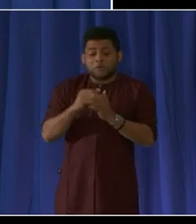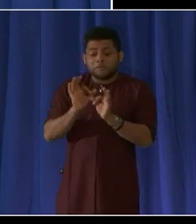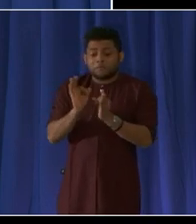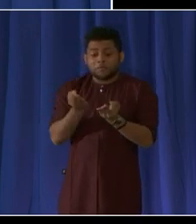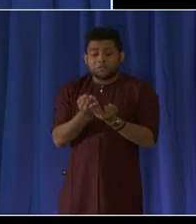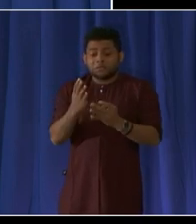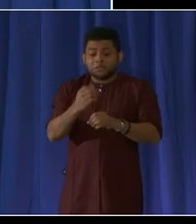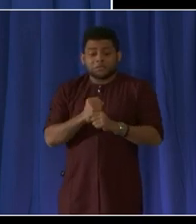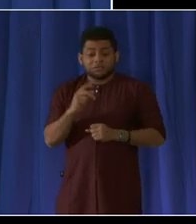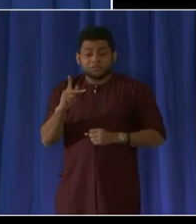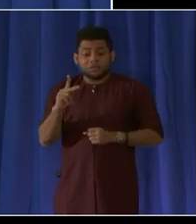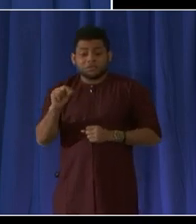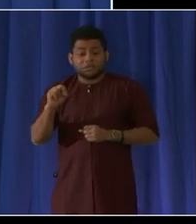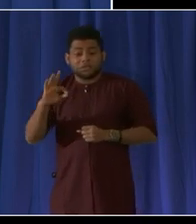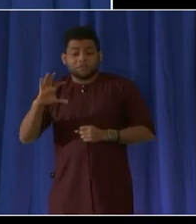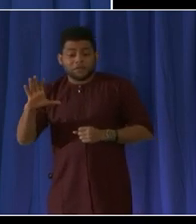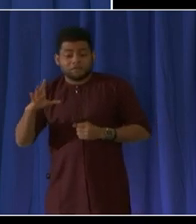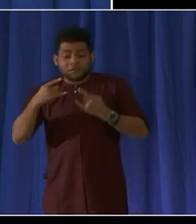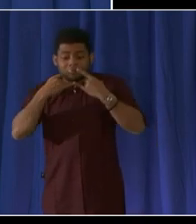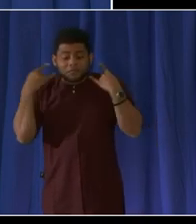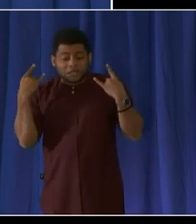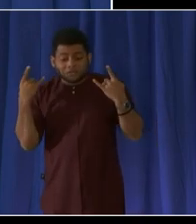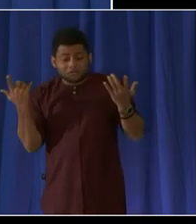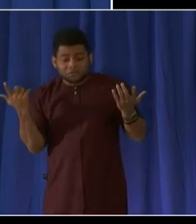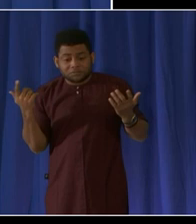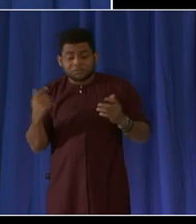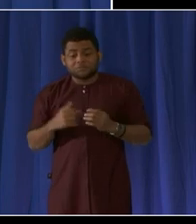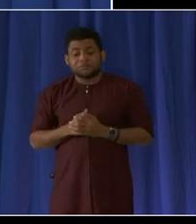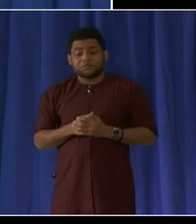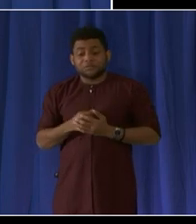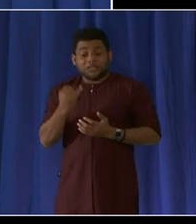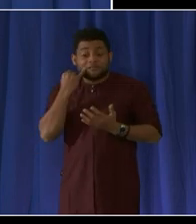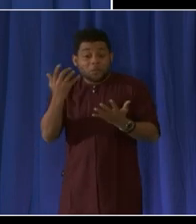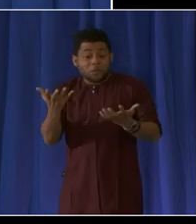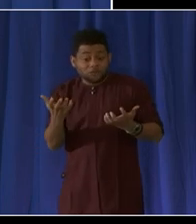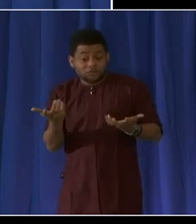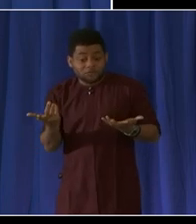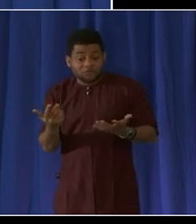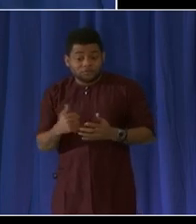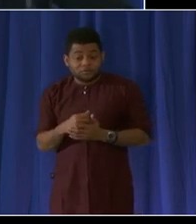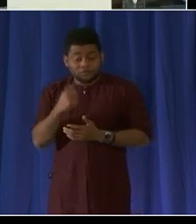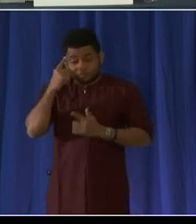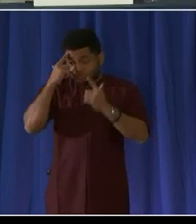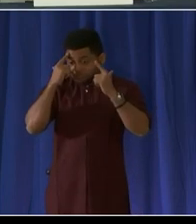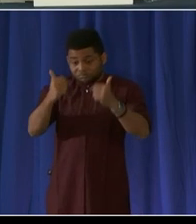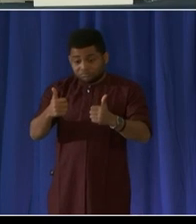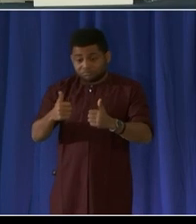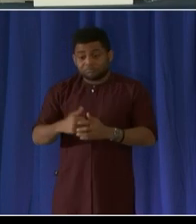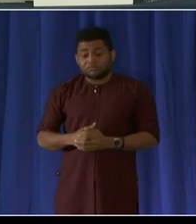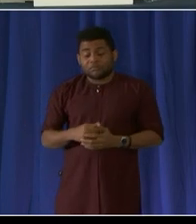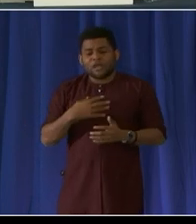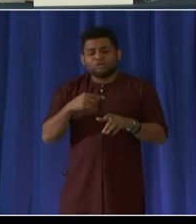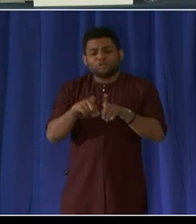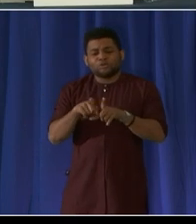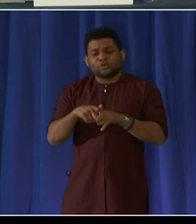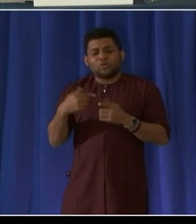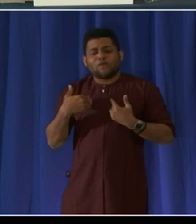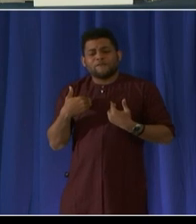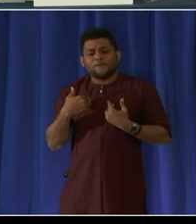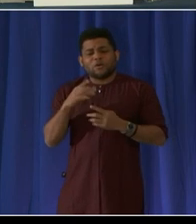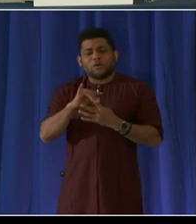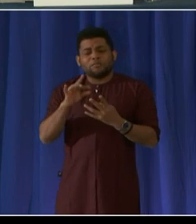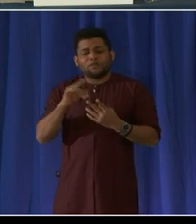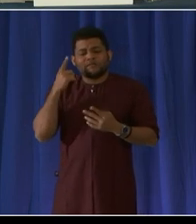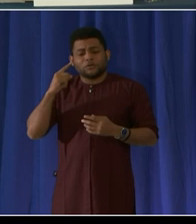families to get KN95 masks that are needed or desired. We also have an opportunity for families to